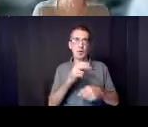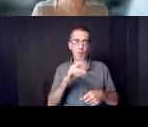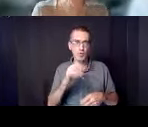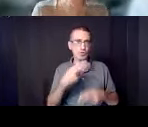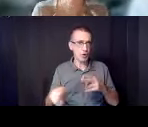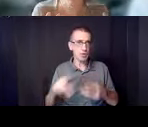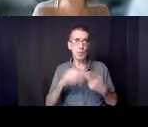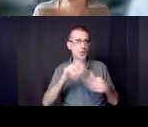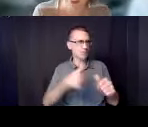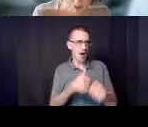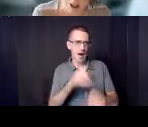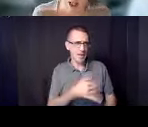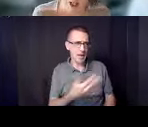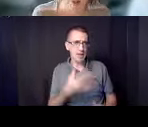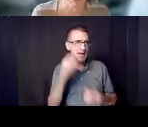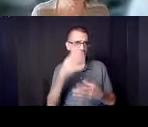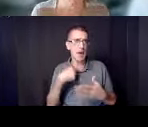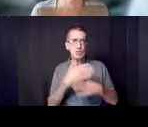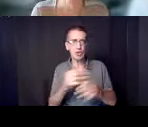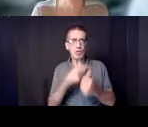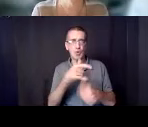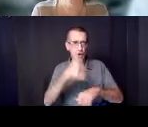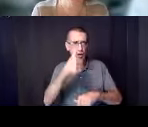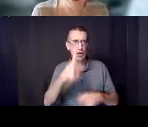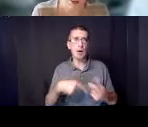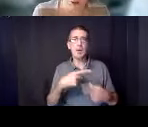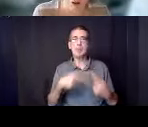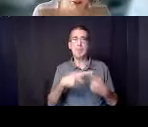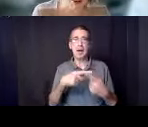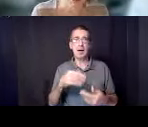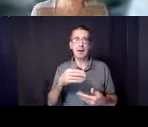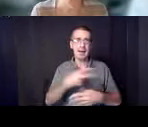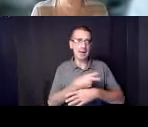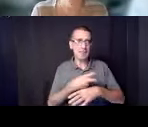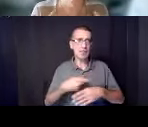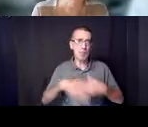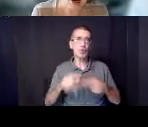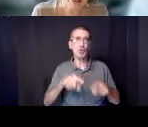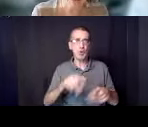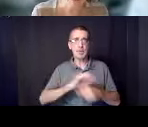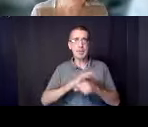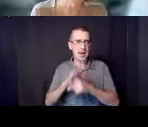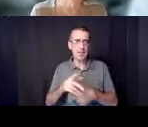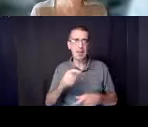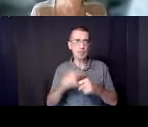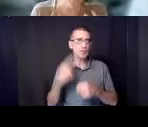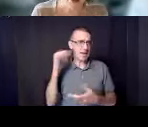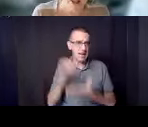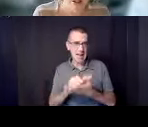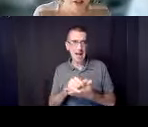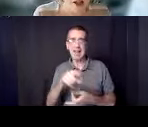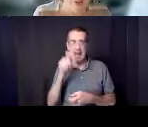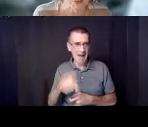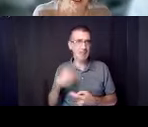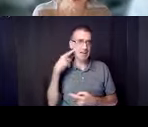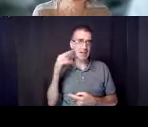that. The information I shared with you earlier about infants born during the pandemic. They've got to hear that. They've got